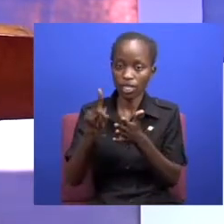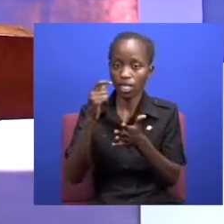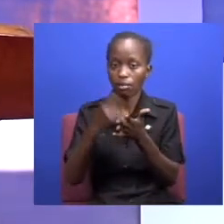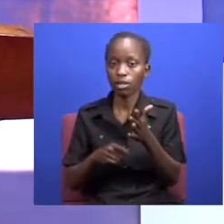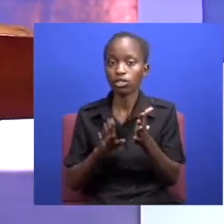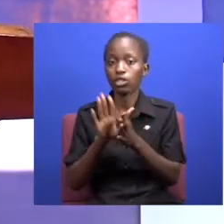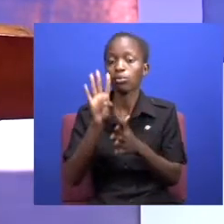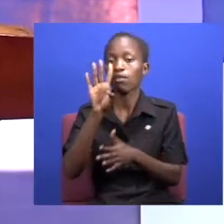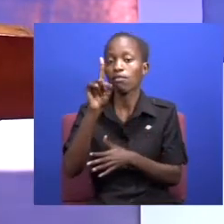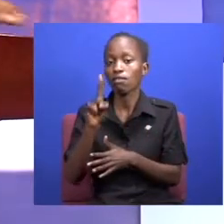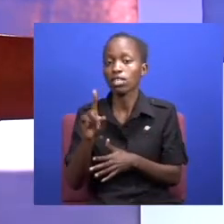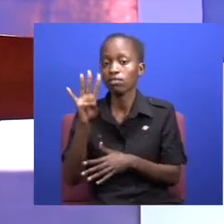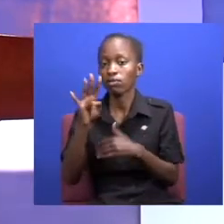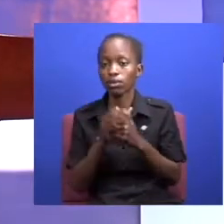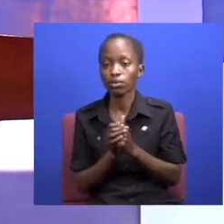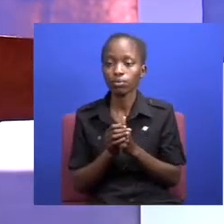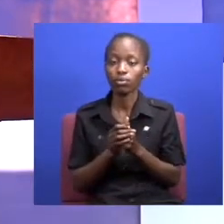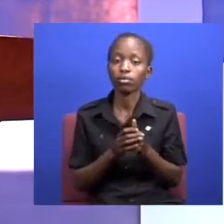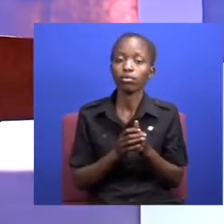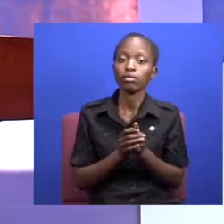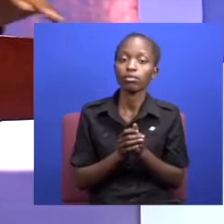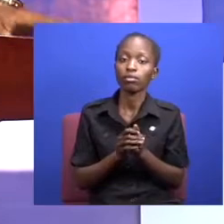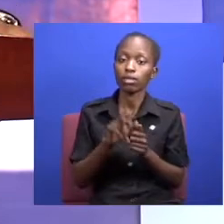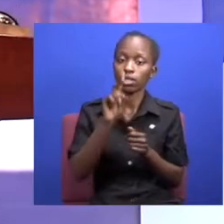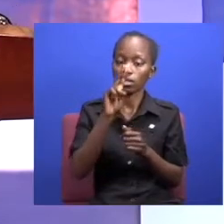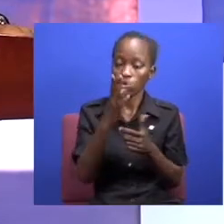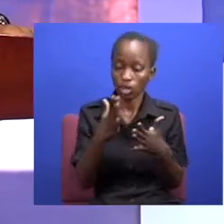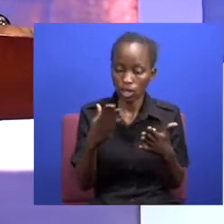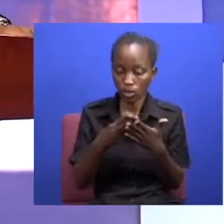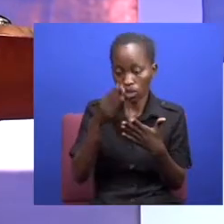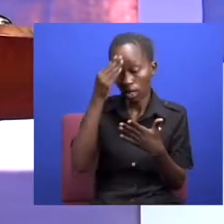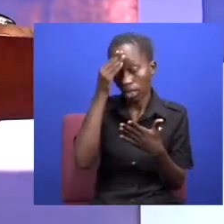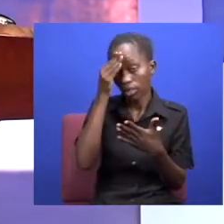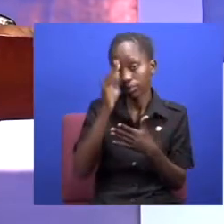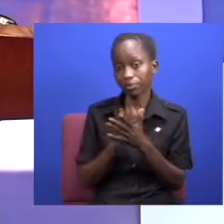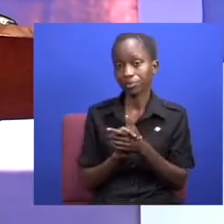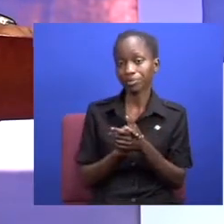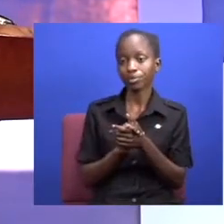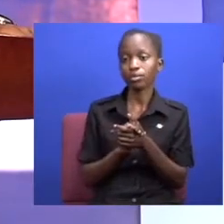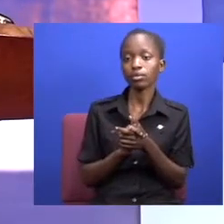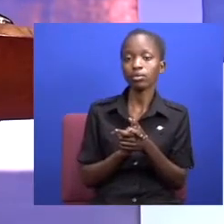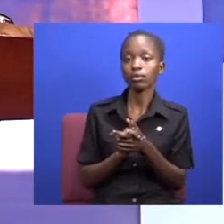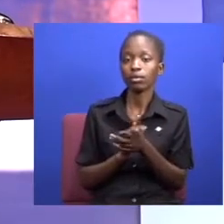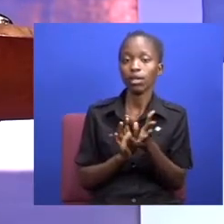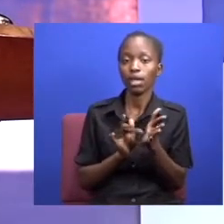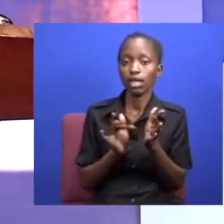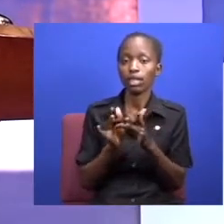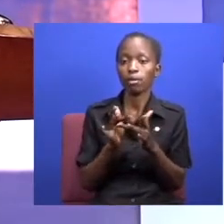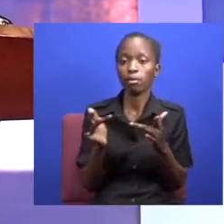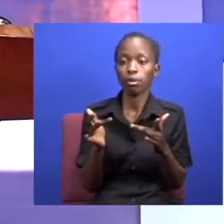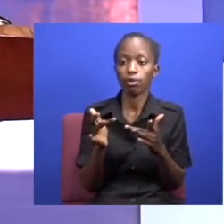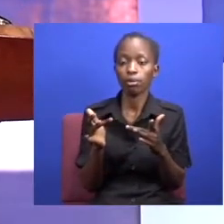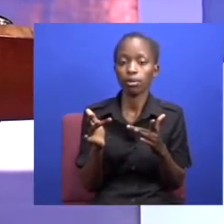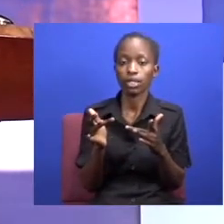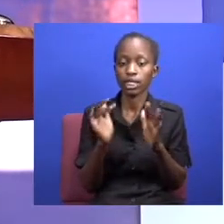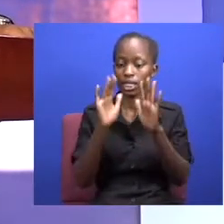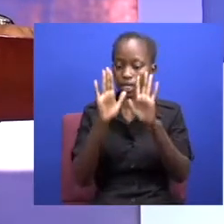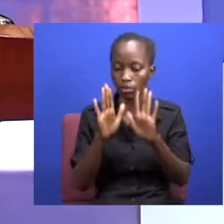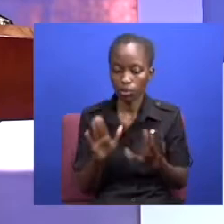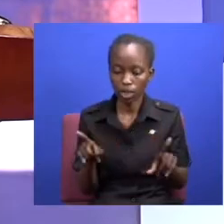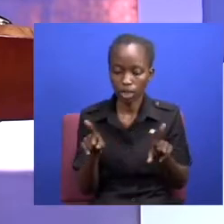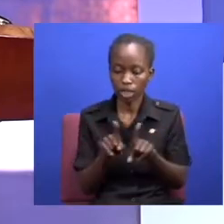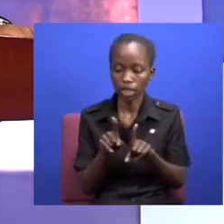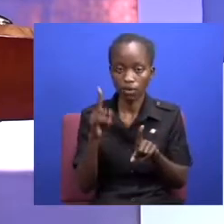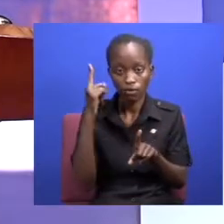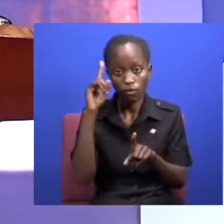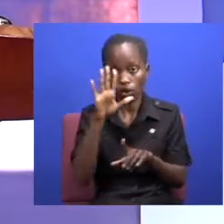Matthew chapter 4 verse 4. Two things we get from this text. One is that the Bible is as